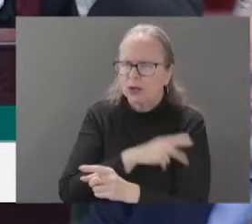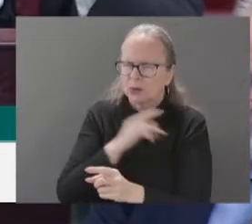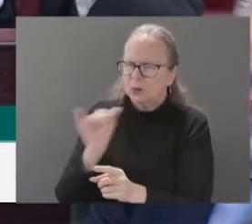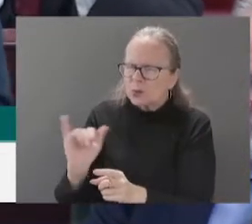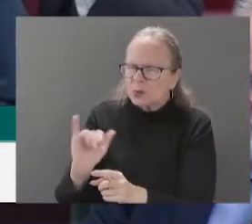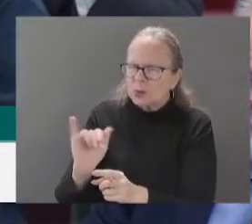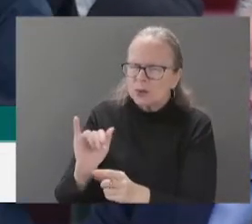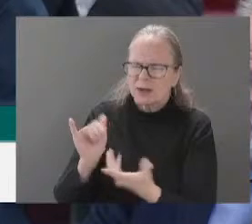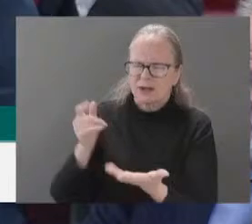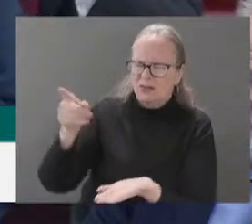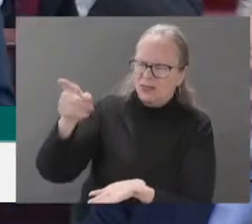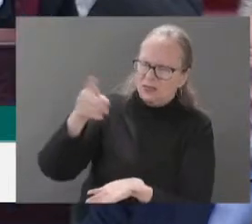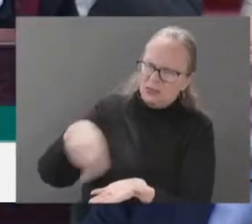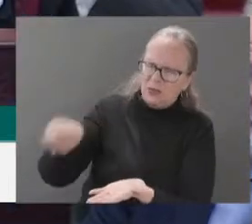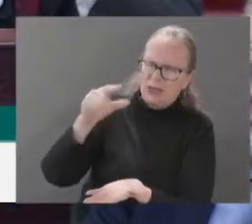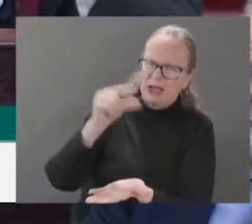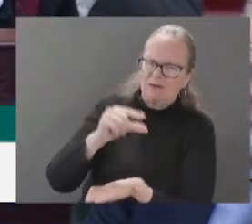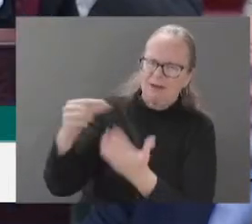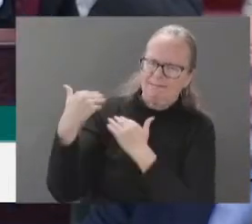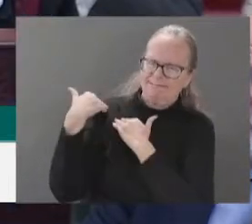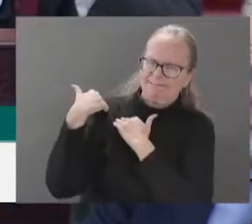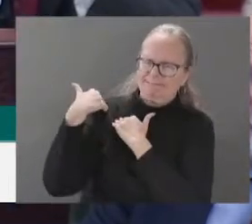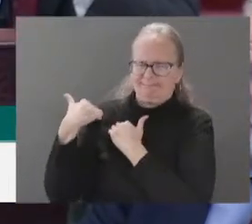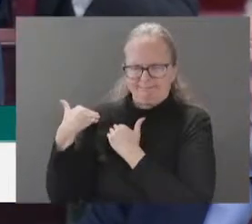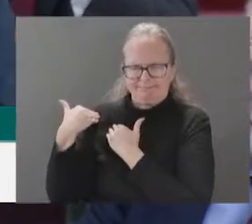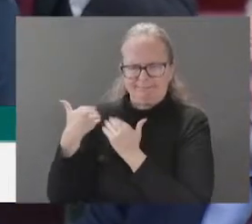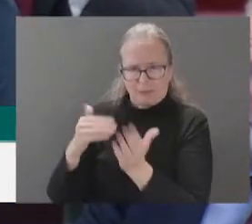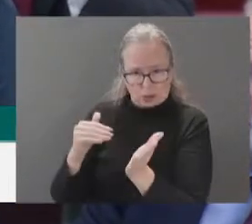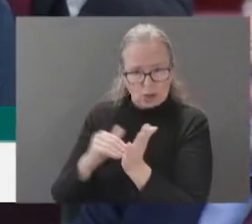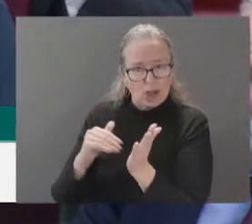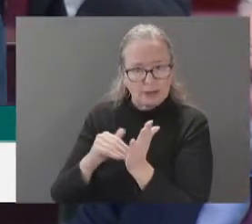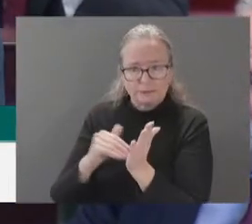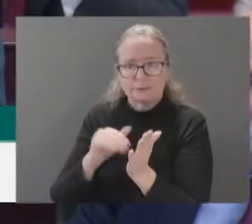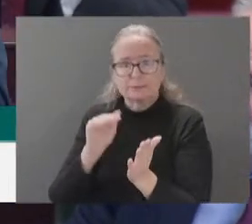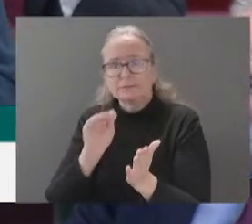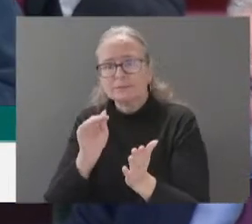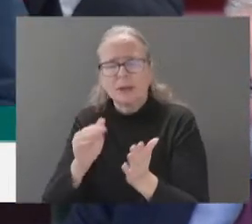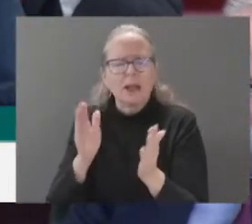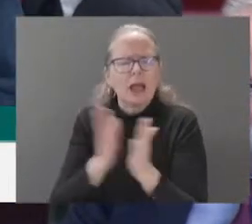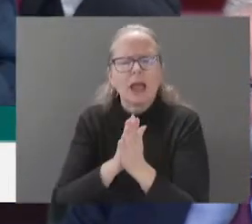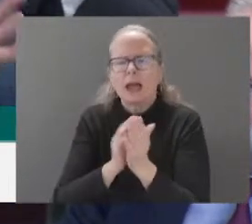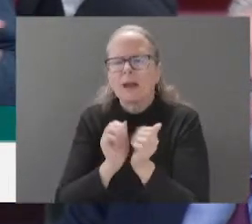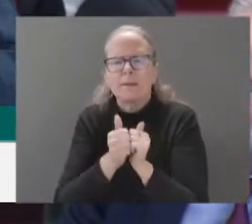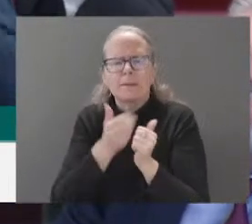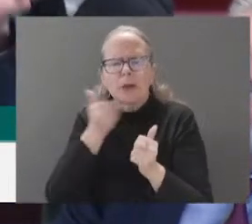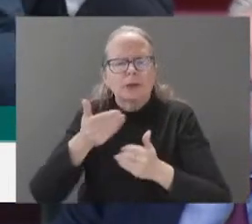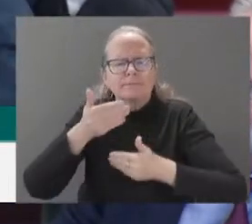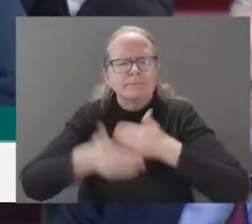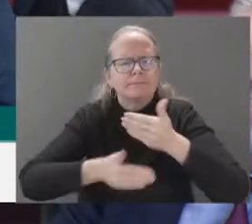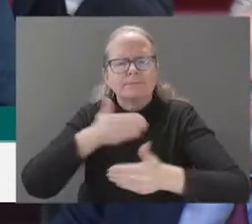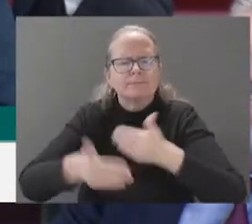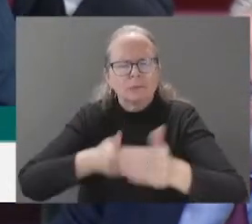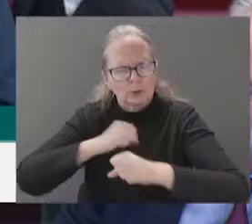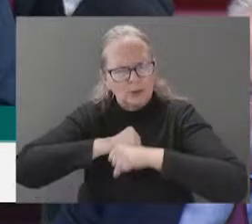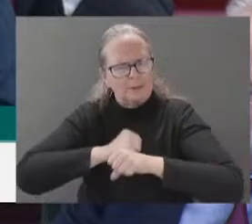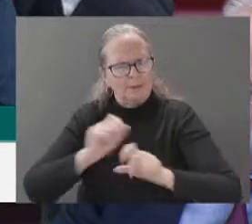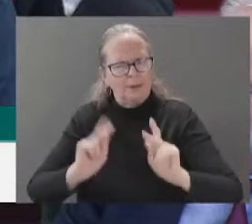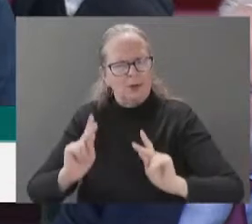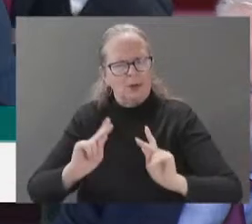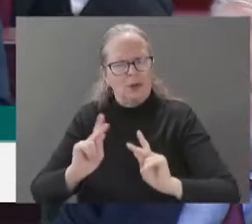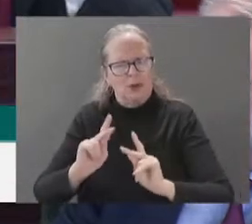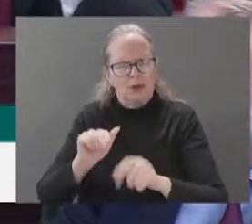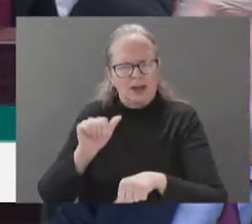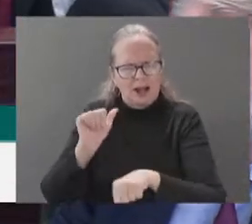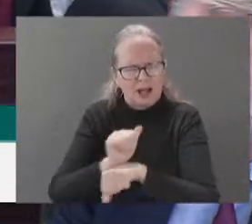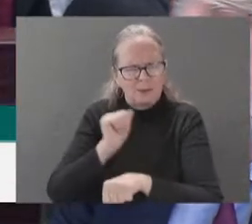called for increased checks and balances and protections to ensure that this never happens again and given albertans are worried that these ministers are more concerned about protecting their